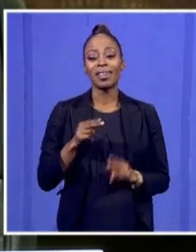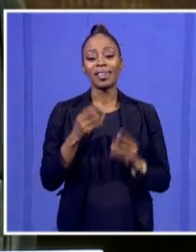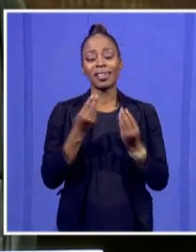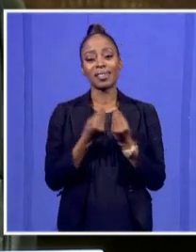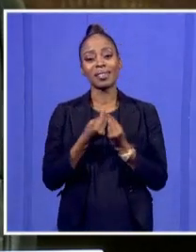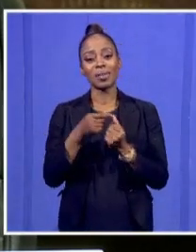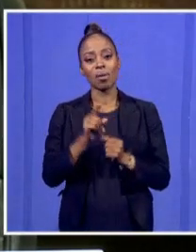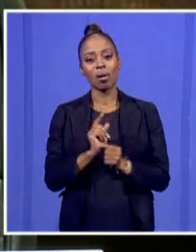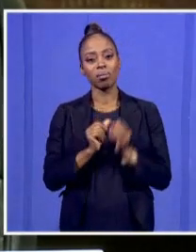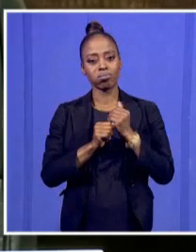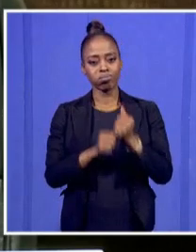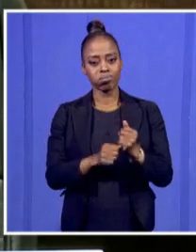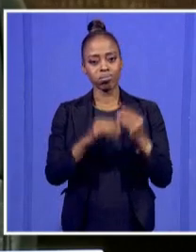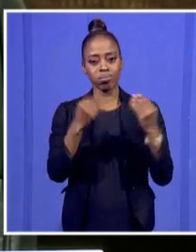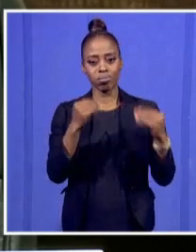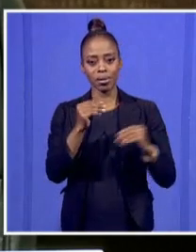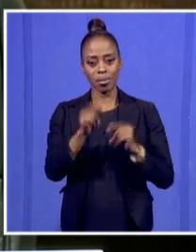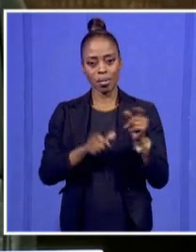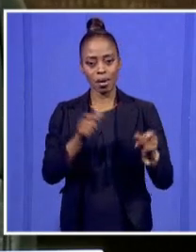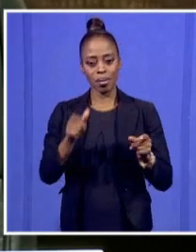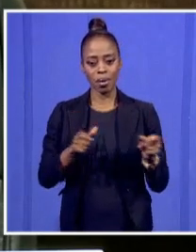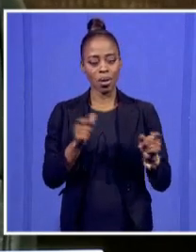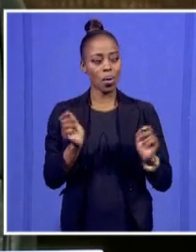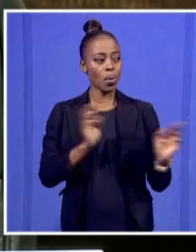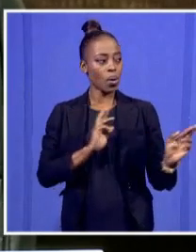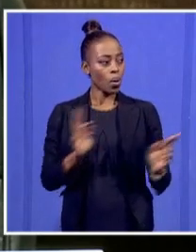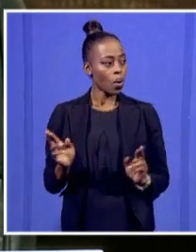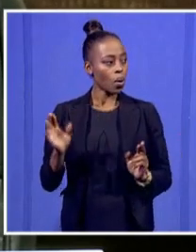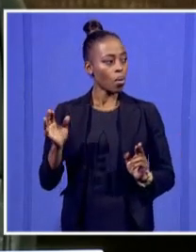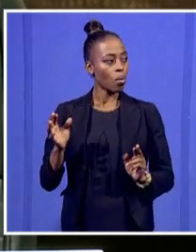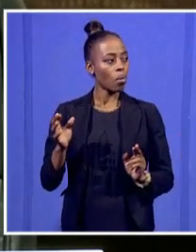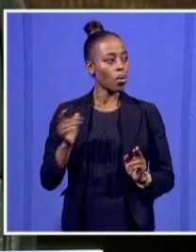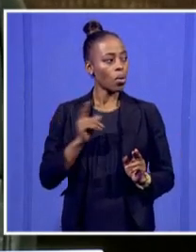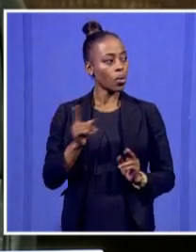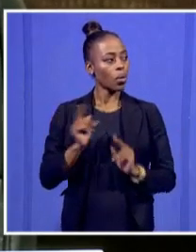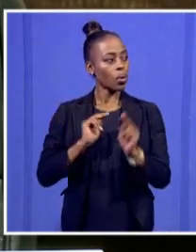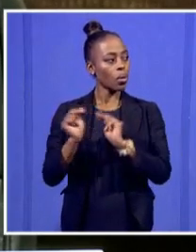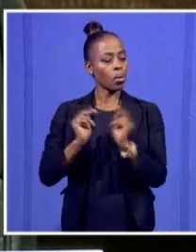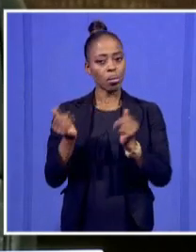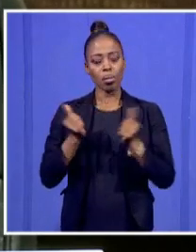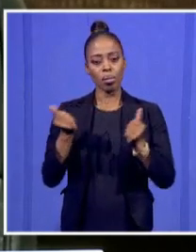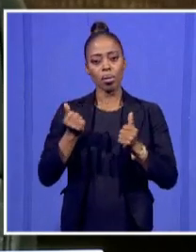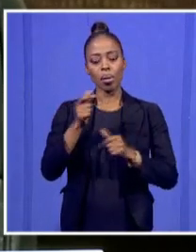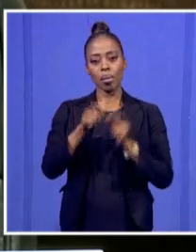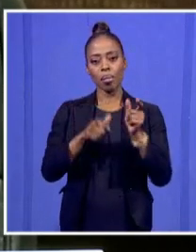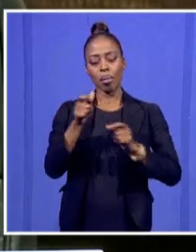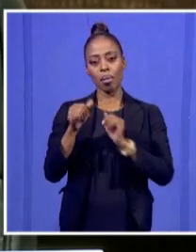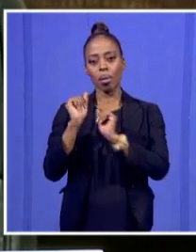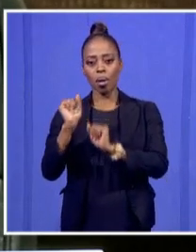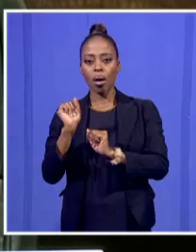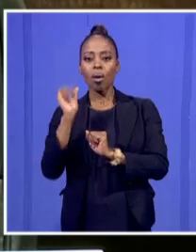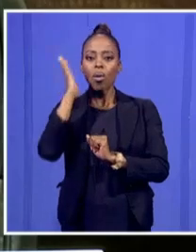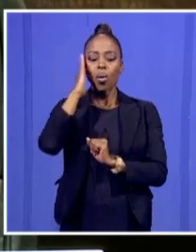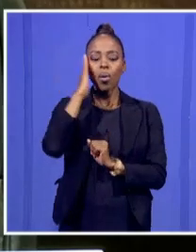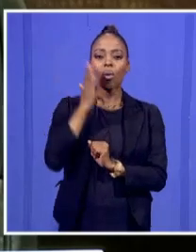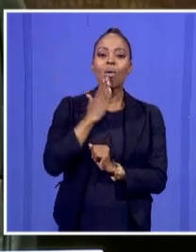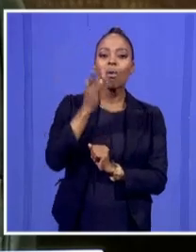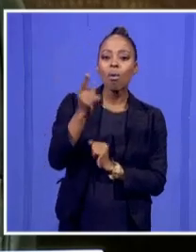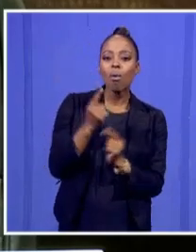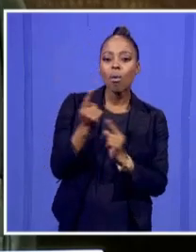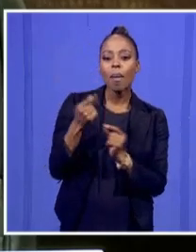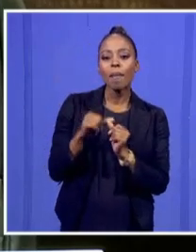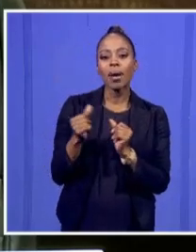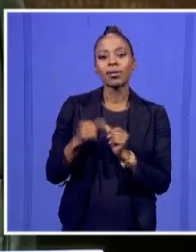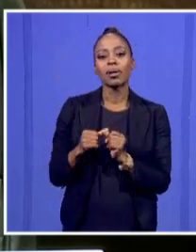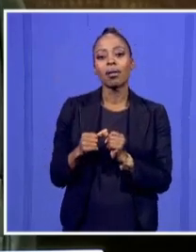the delegation of business people, we hope you have fruitful exchanges with your counterparts, that you get to know them better, that you build